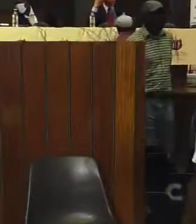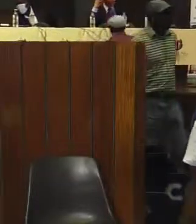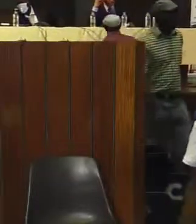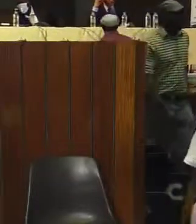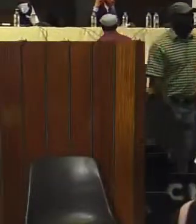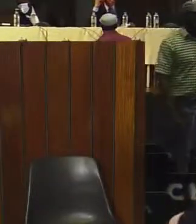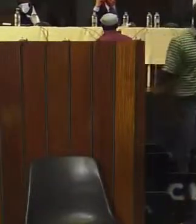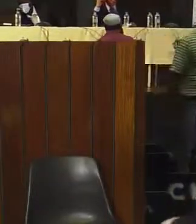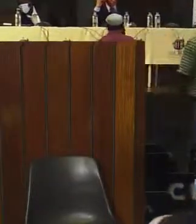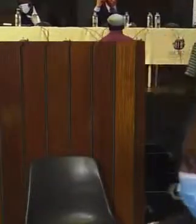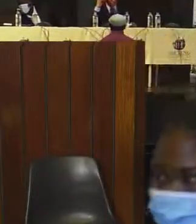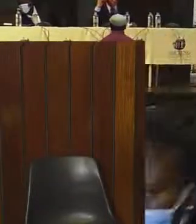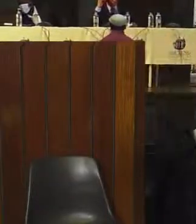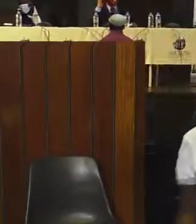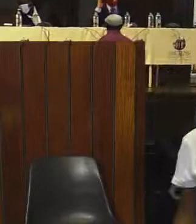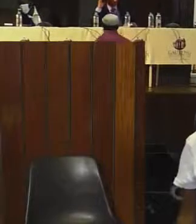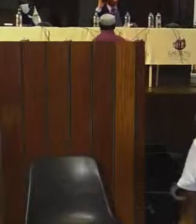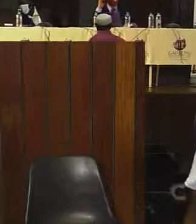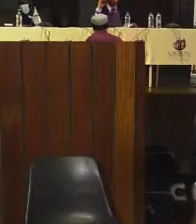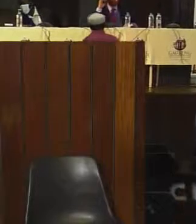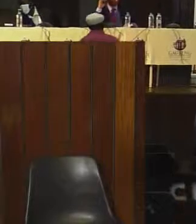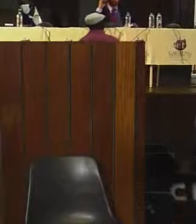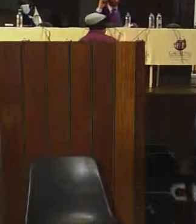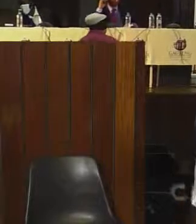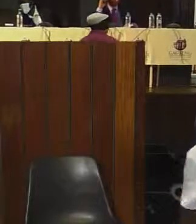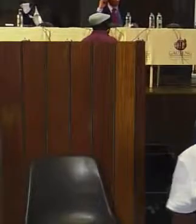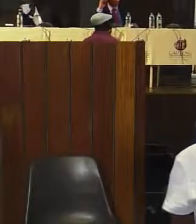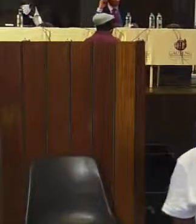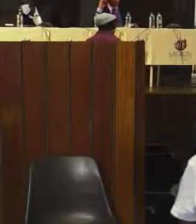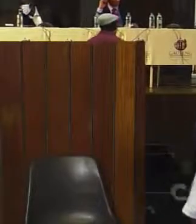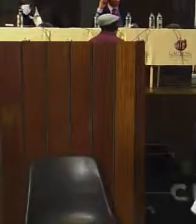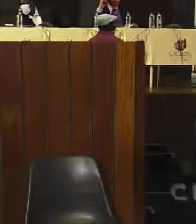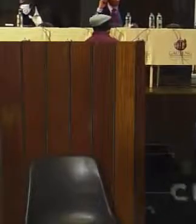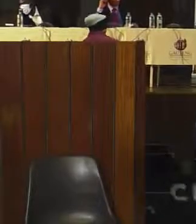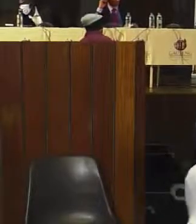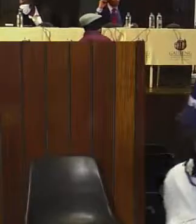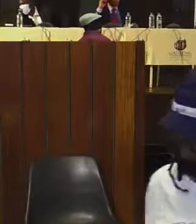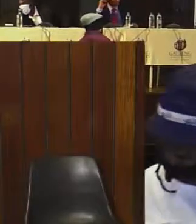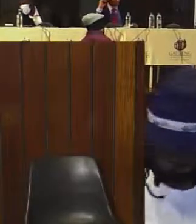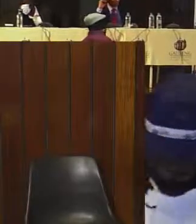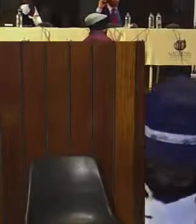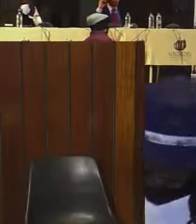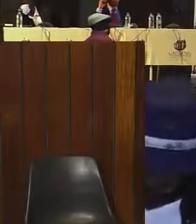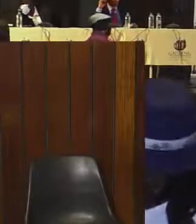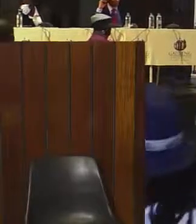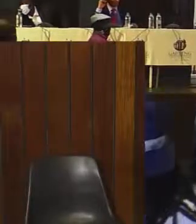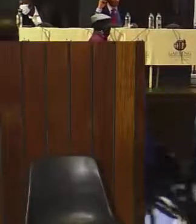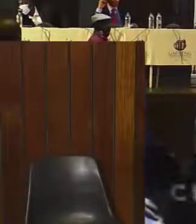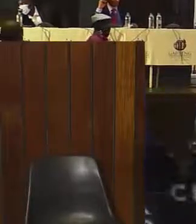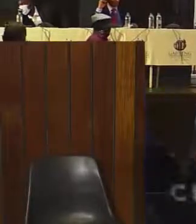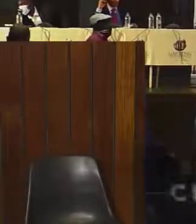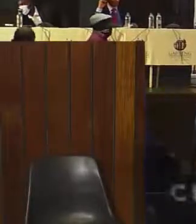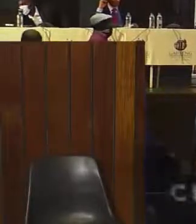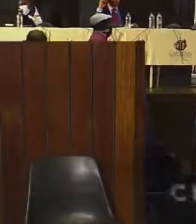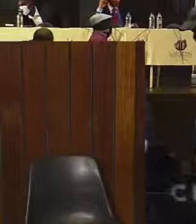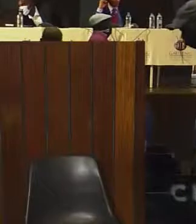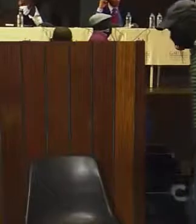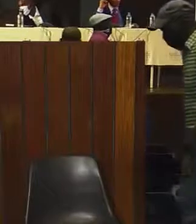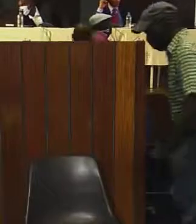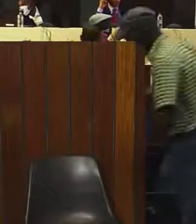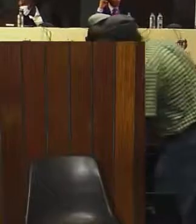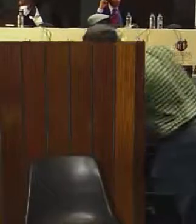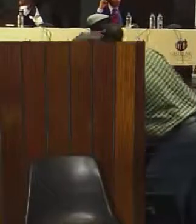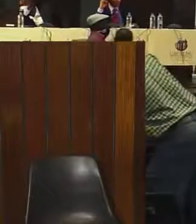adjustment appropriation. I want to check with Fumlani, is that report ready for the committee